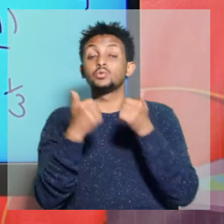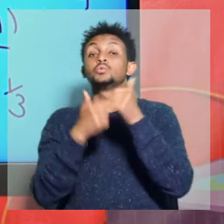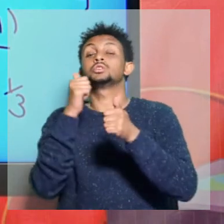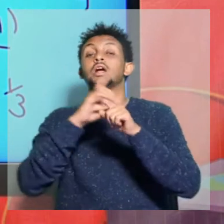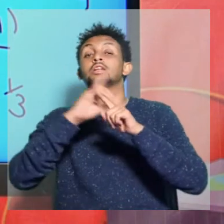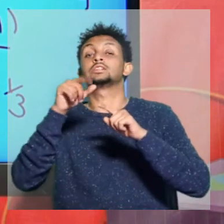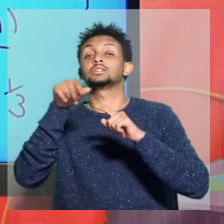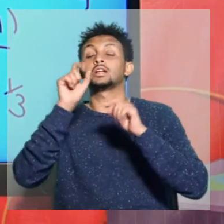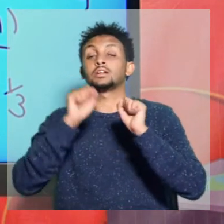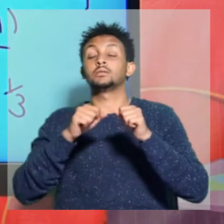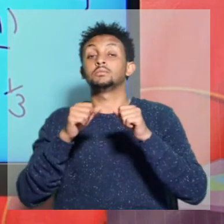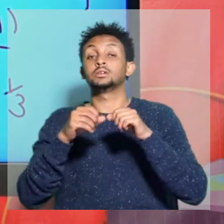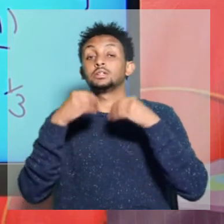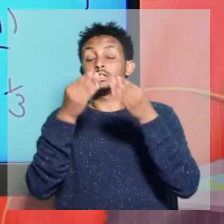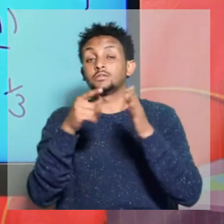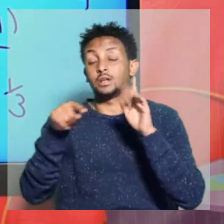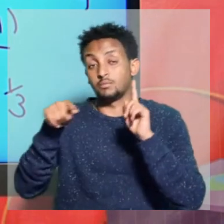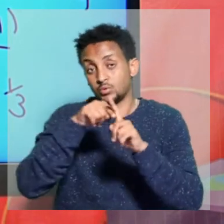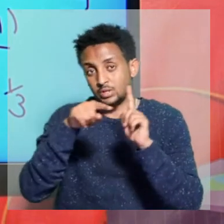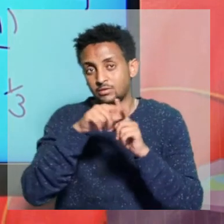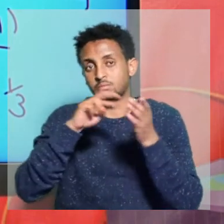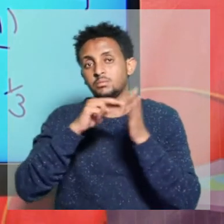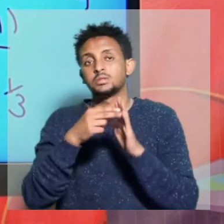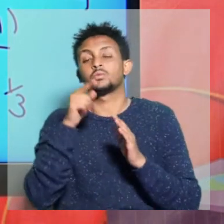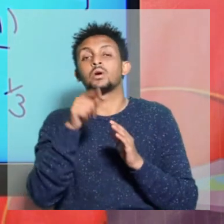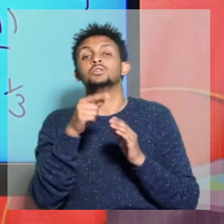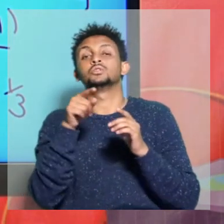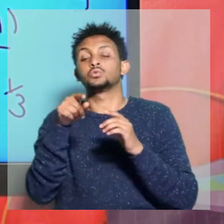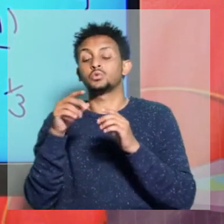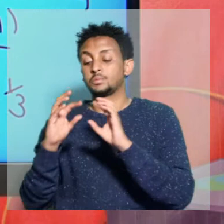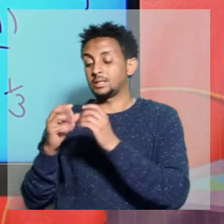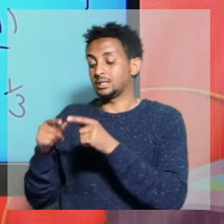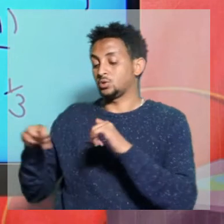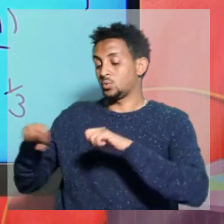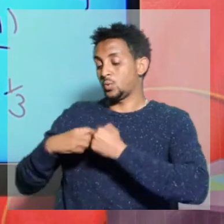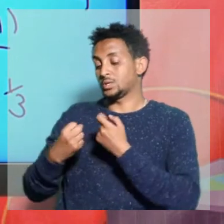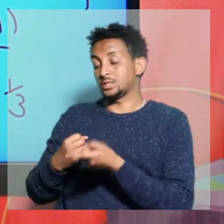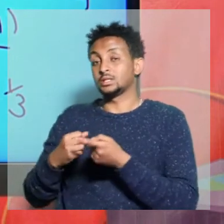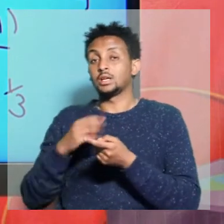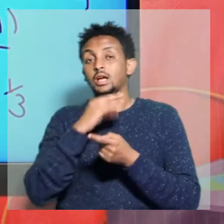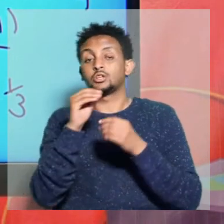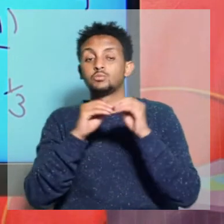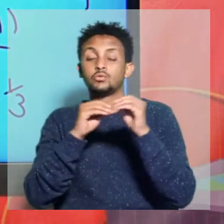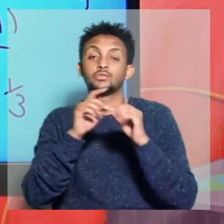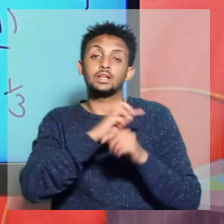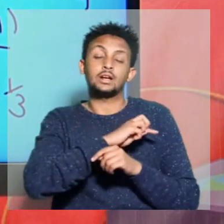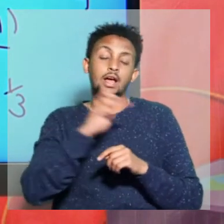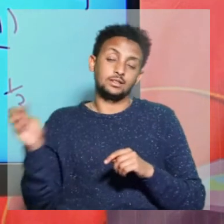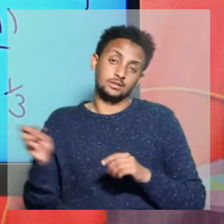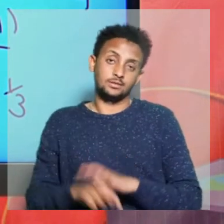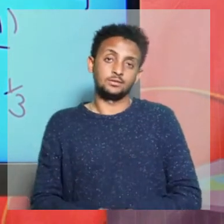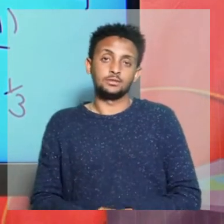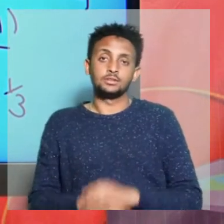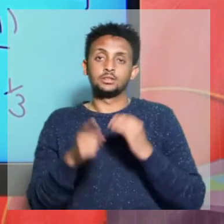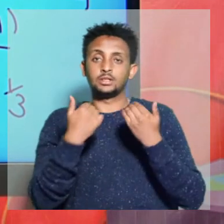direction are they moving? It gives us positive, meaning that those particles collide together and move to the right, okay?